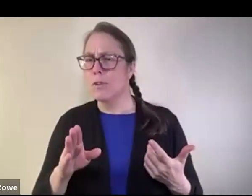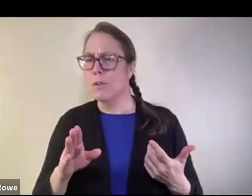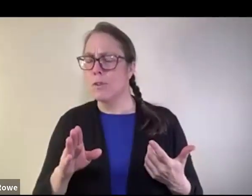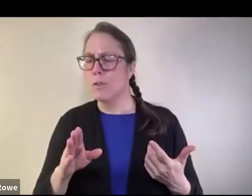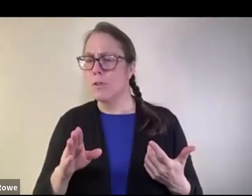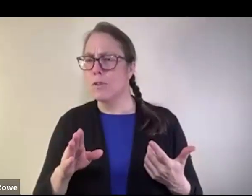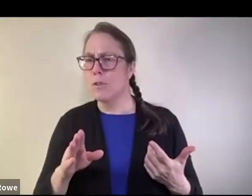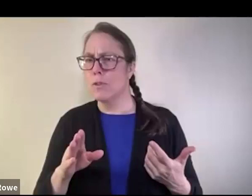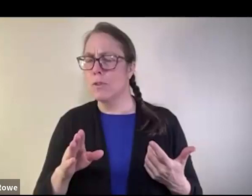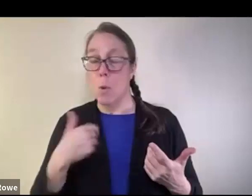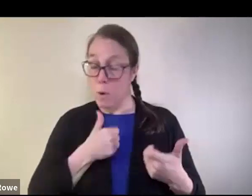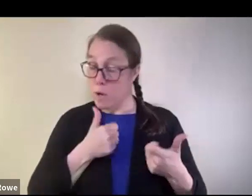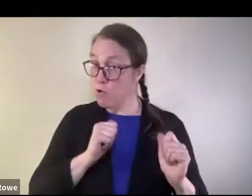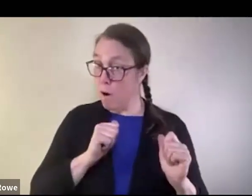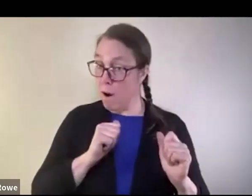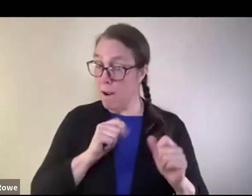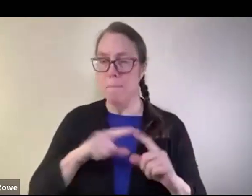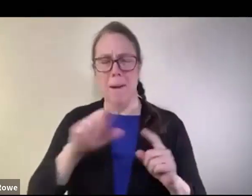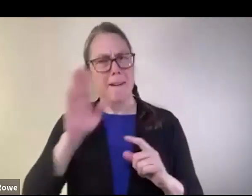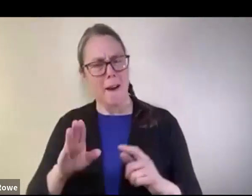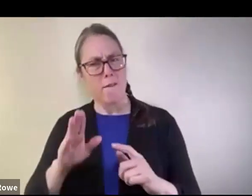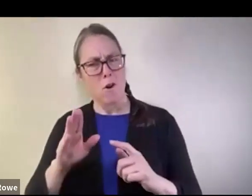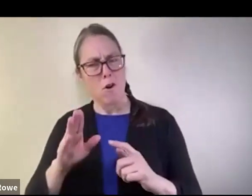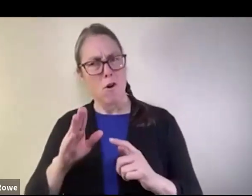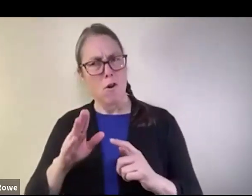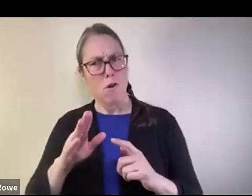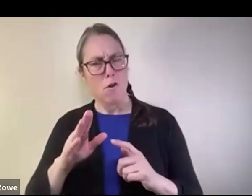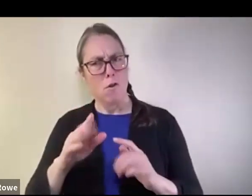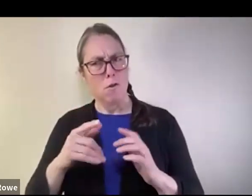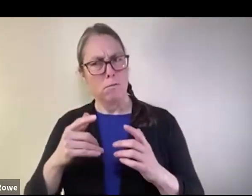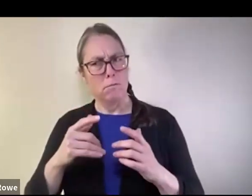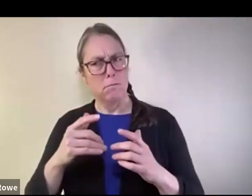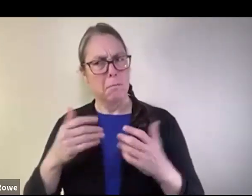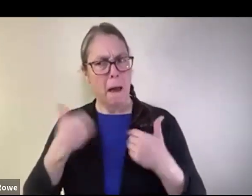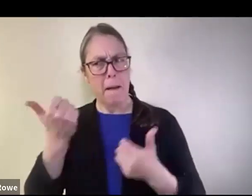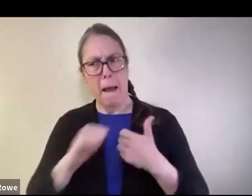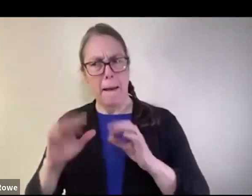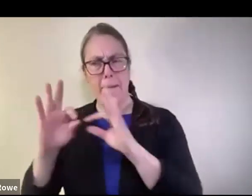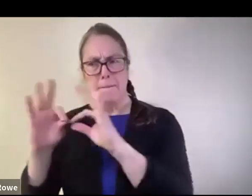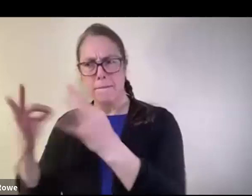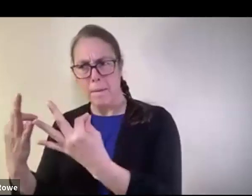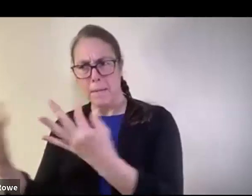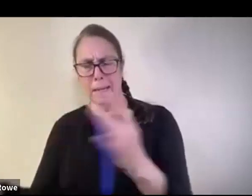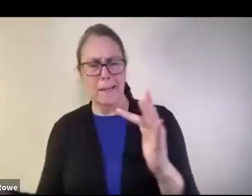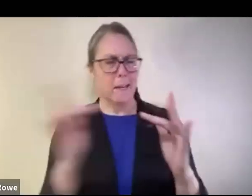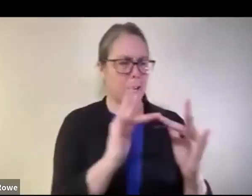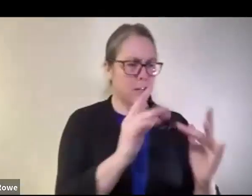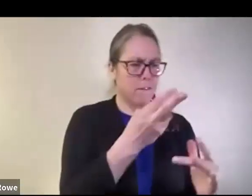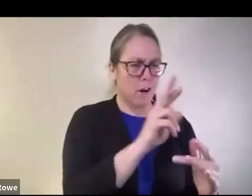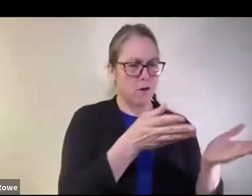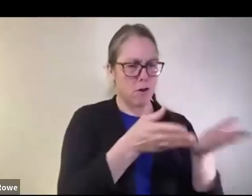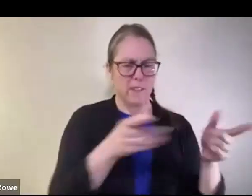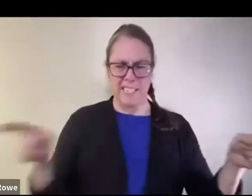as we may, result in any connection with the families and the VR